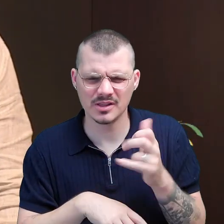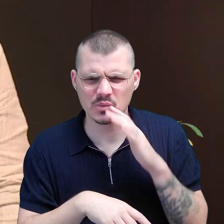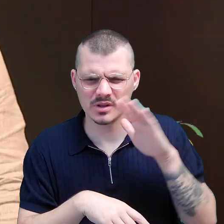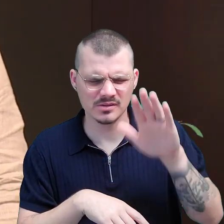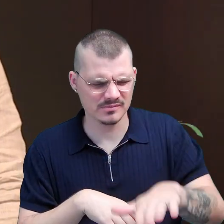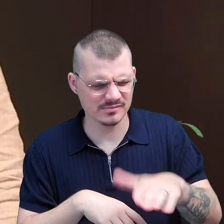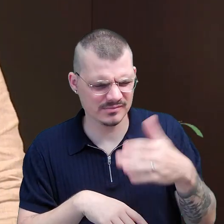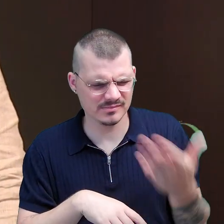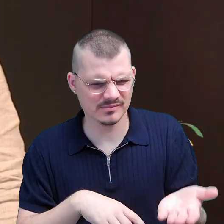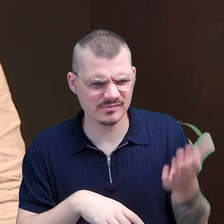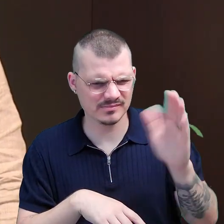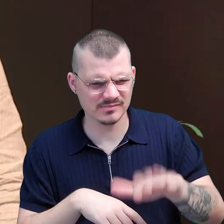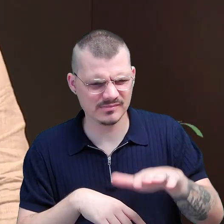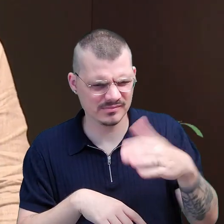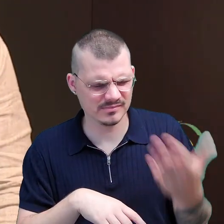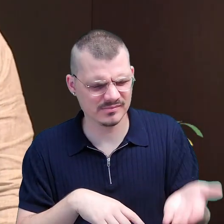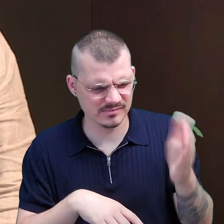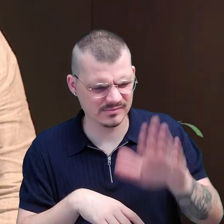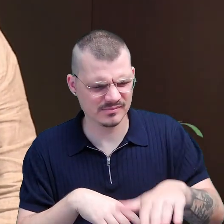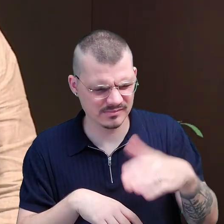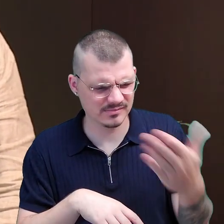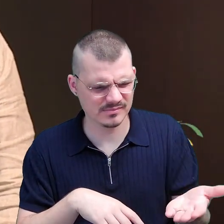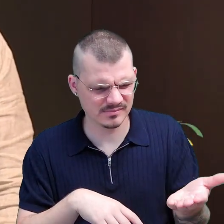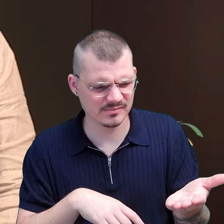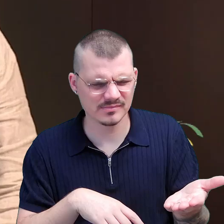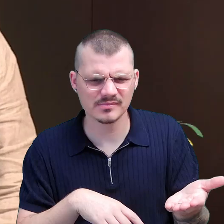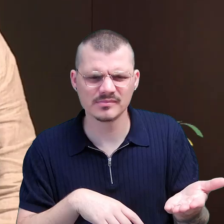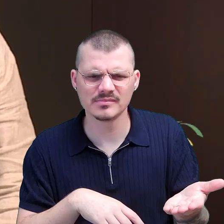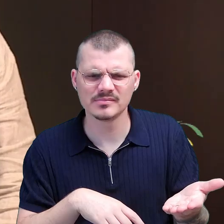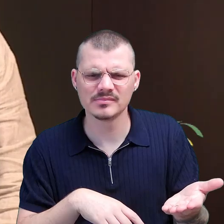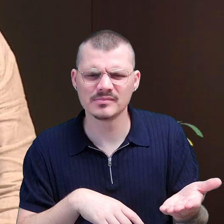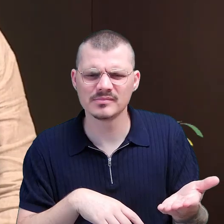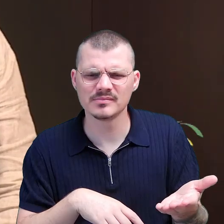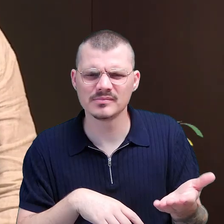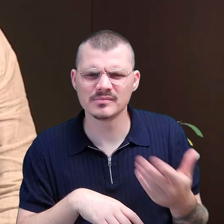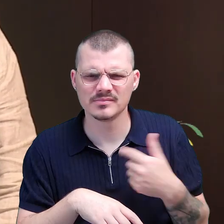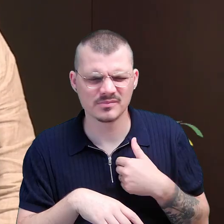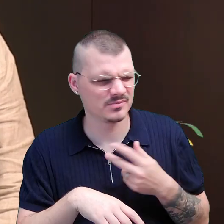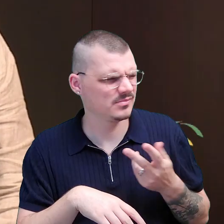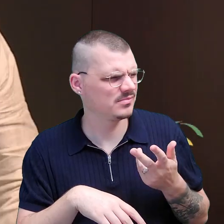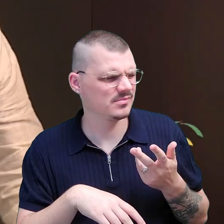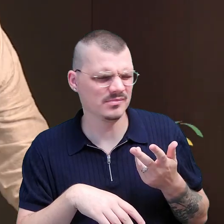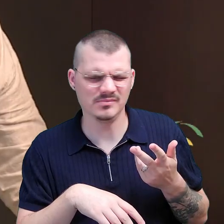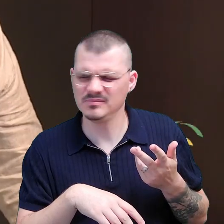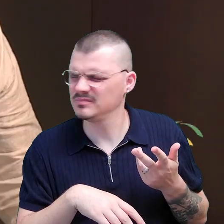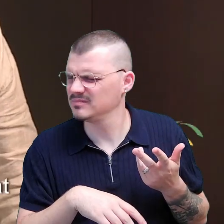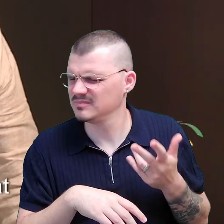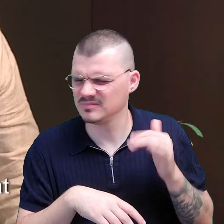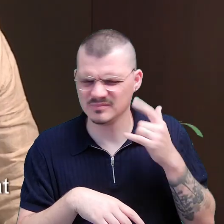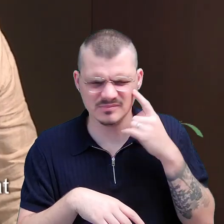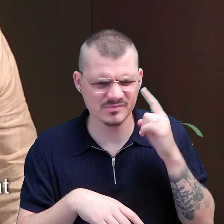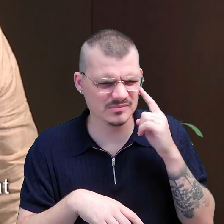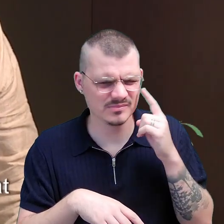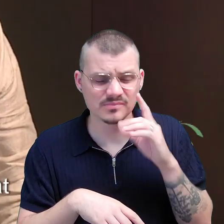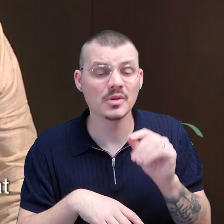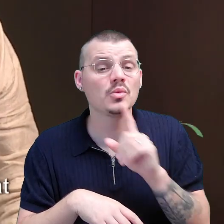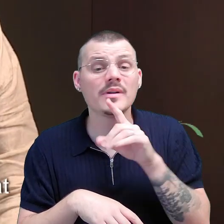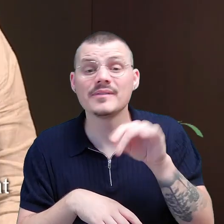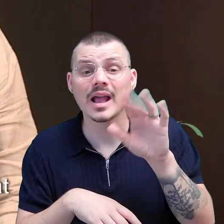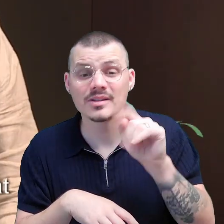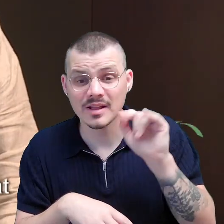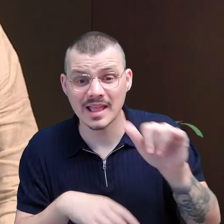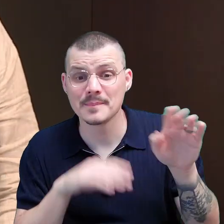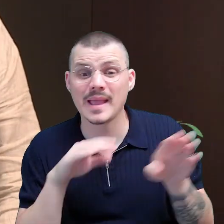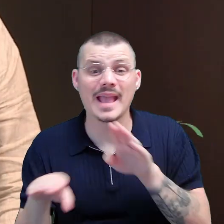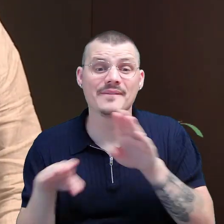out. Slap, slap, slap. And we're like, what's that from? And it